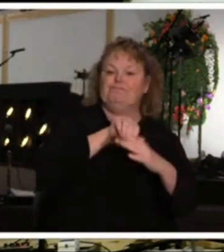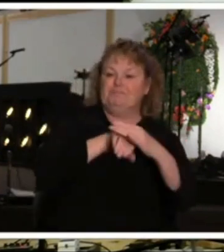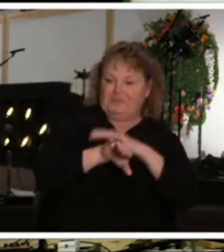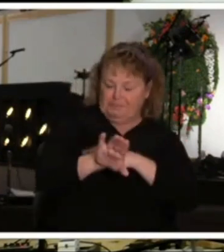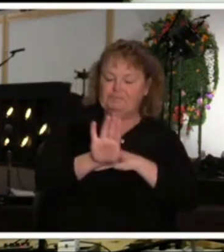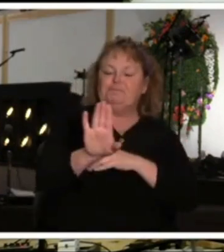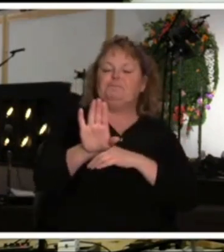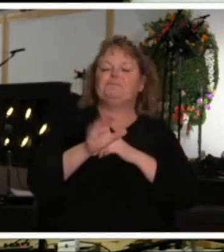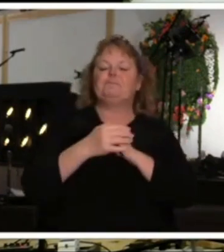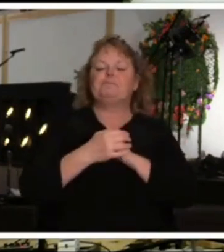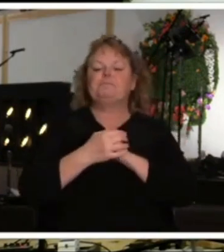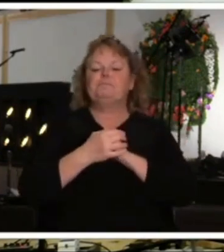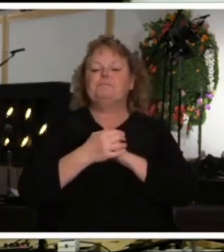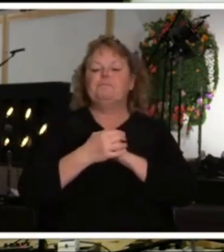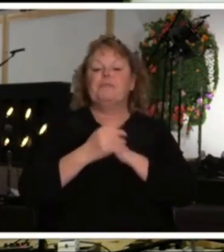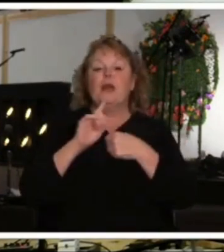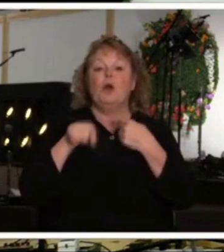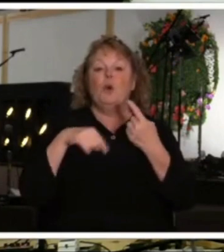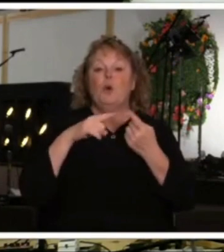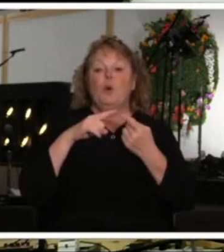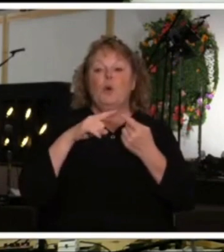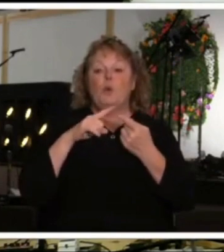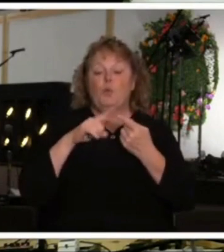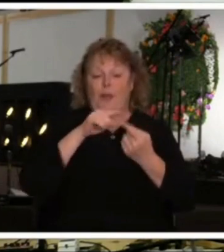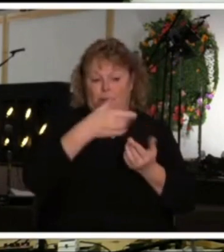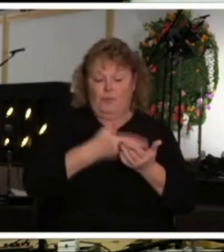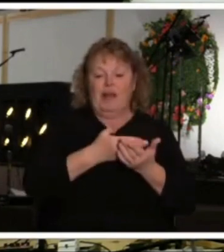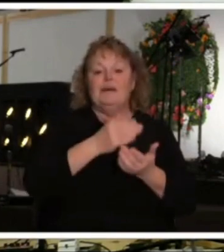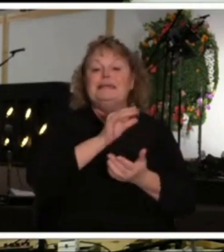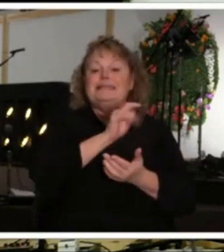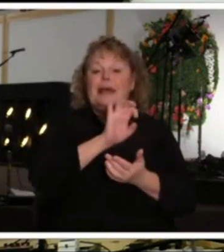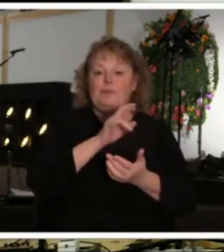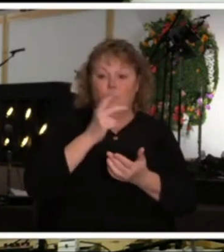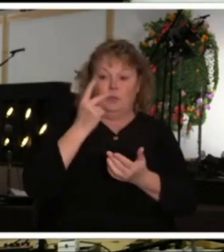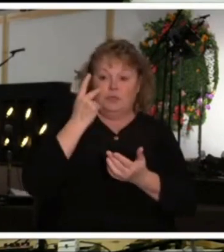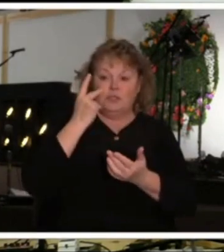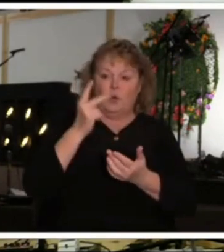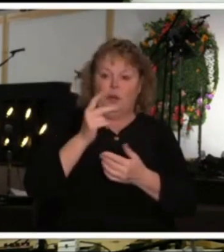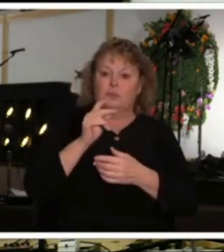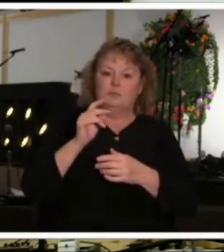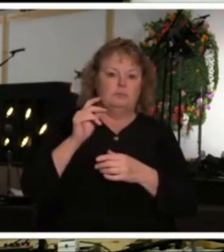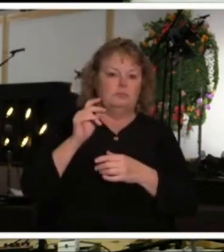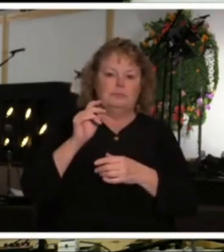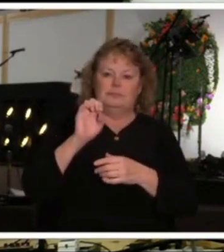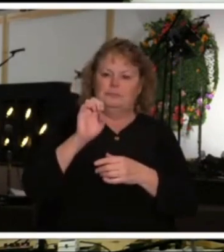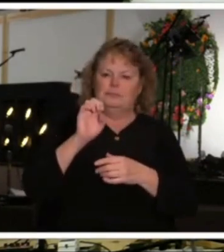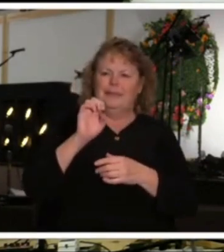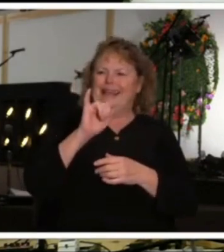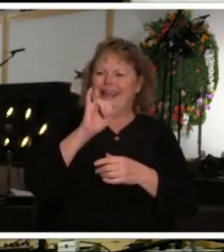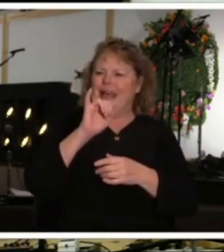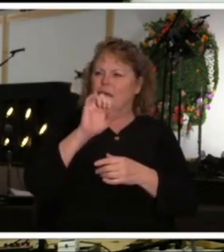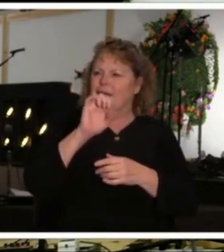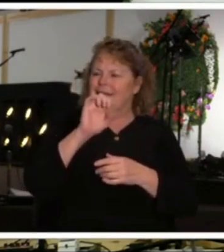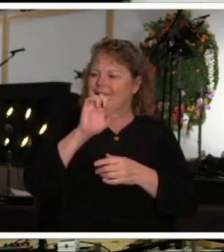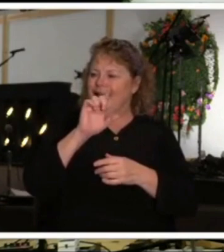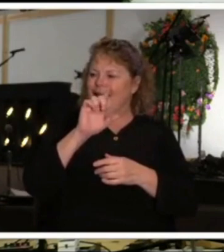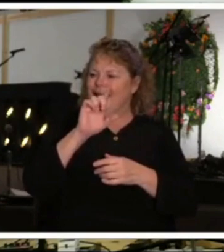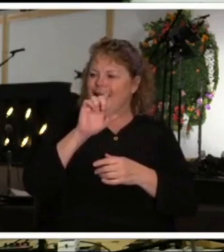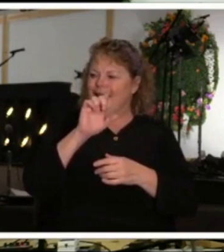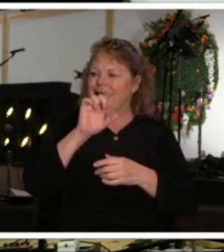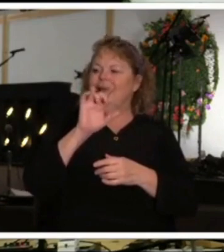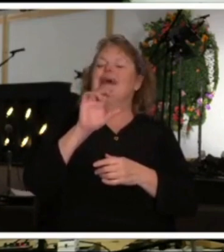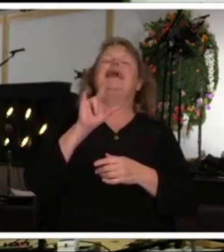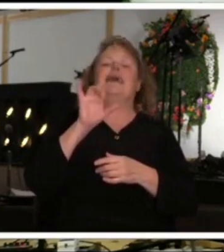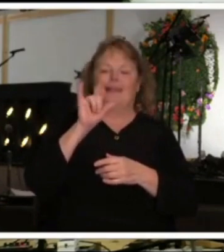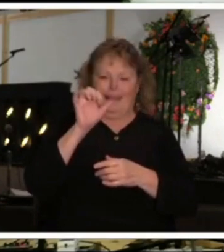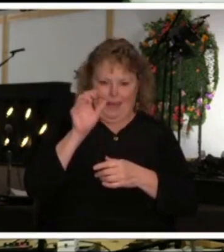6, when they arrive, Samuel saw Eliab and thought, surely the Lord's anointed stands